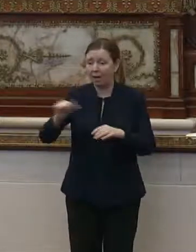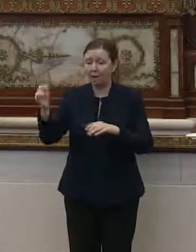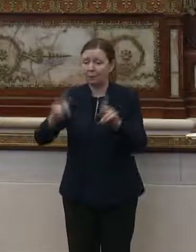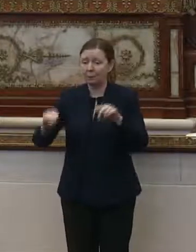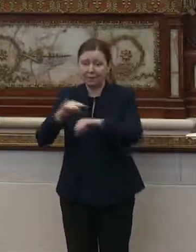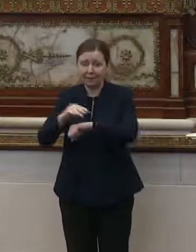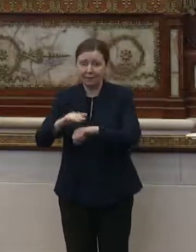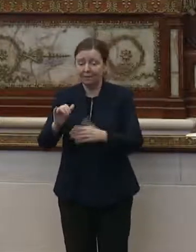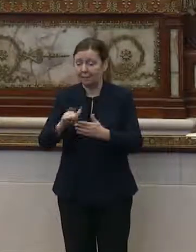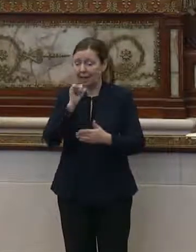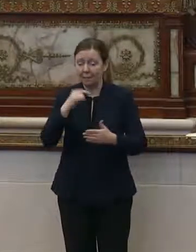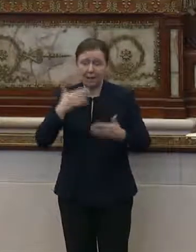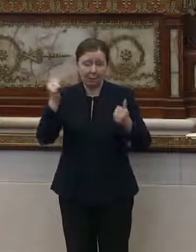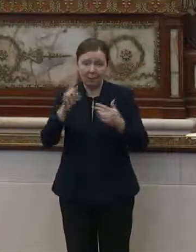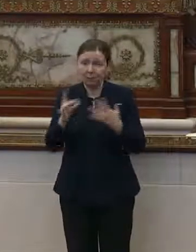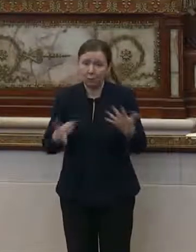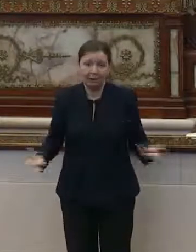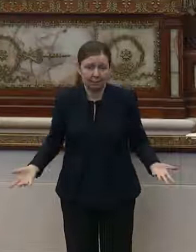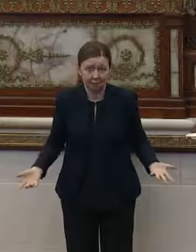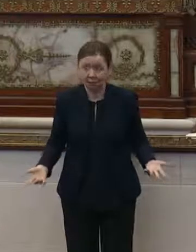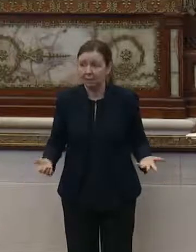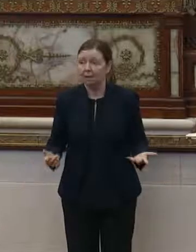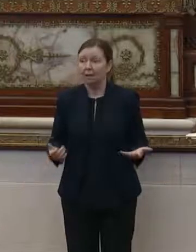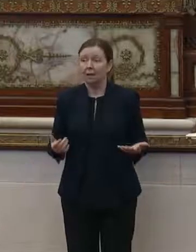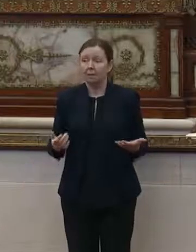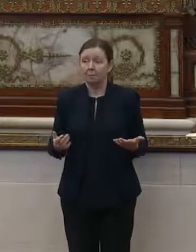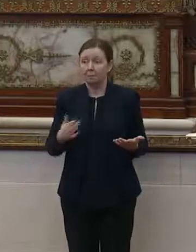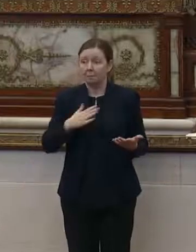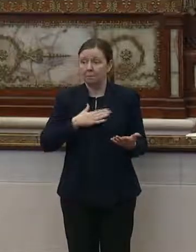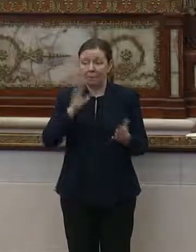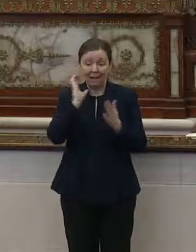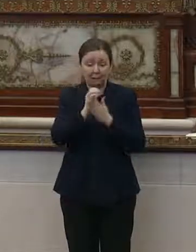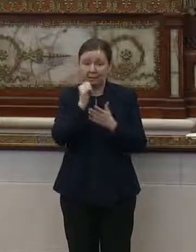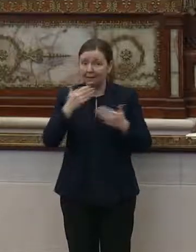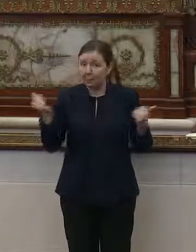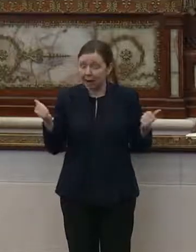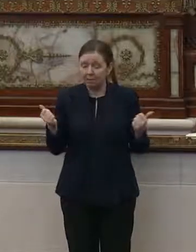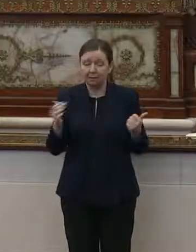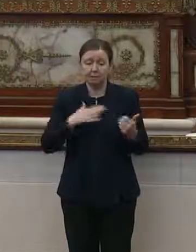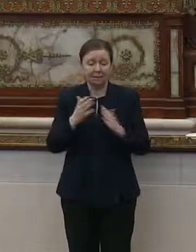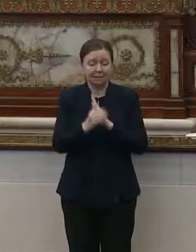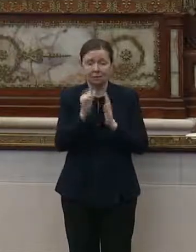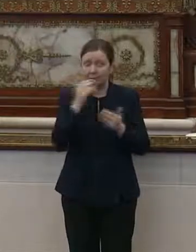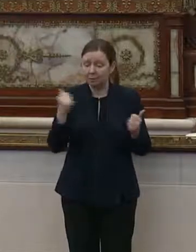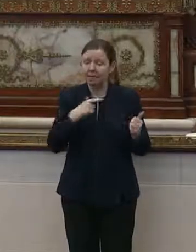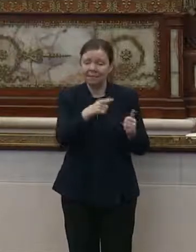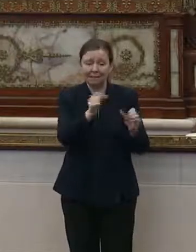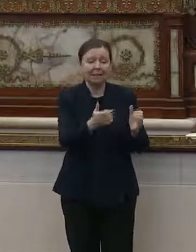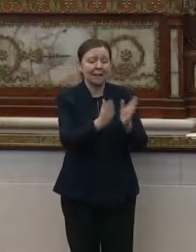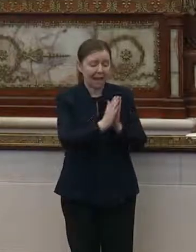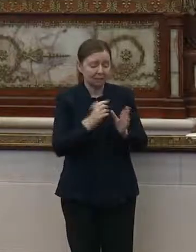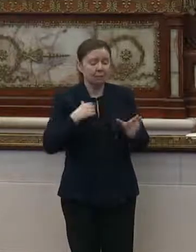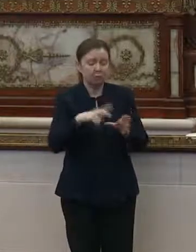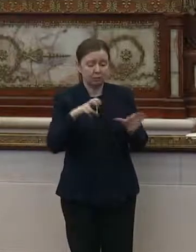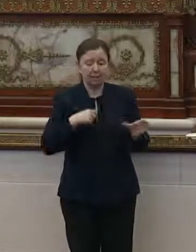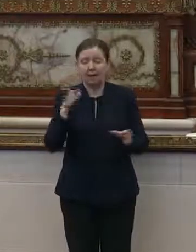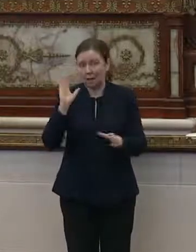else that I'm not the best choice, even if I have the skills, if my image is not the best one, then he can ask me to resign and I will be happy to do so.